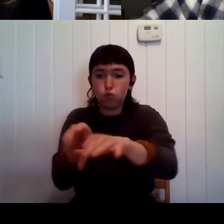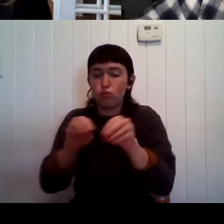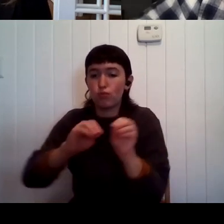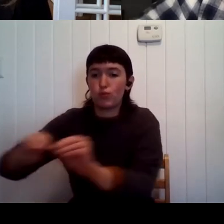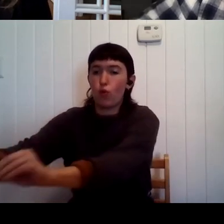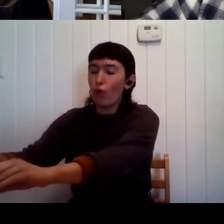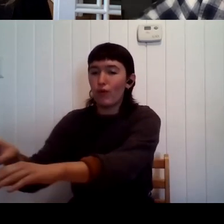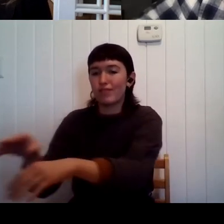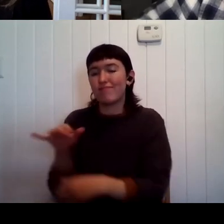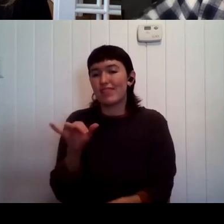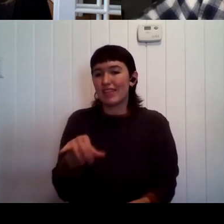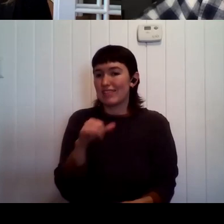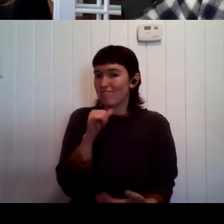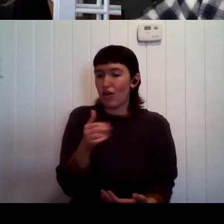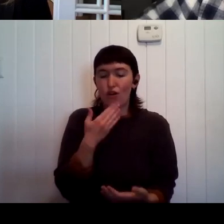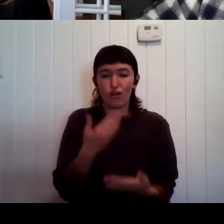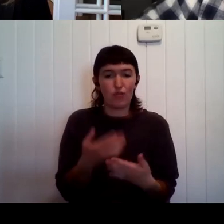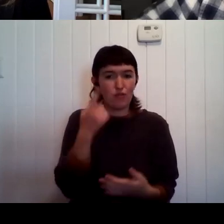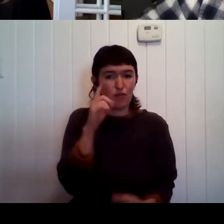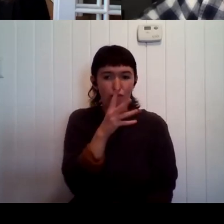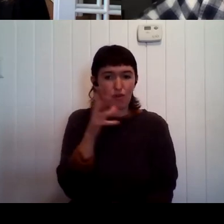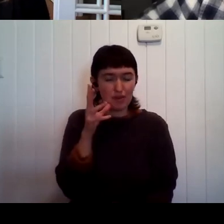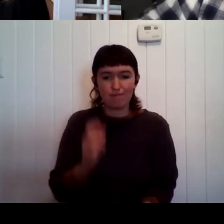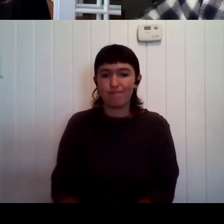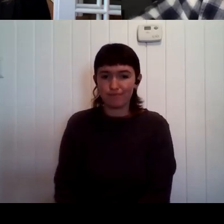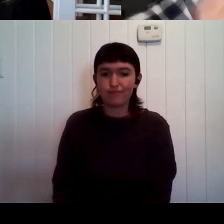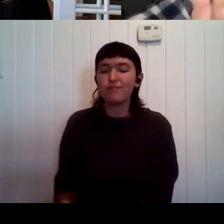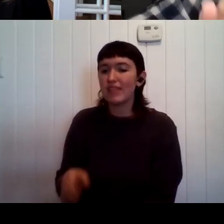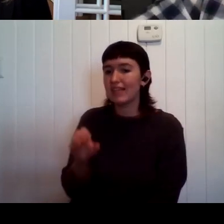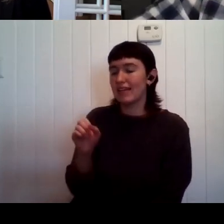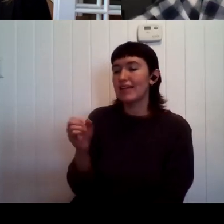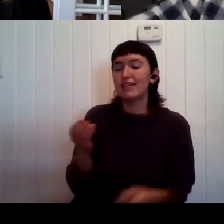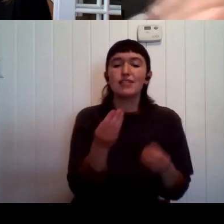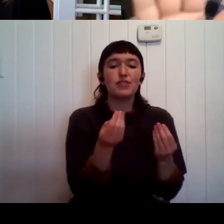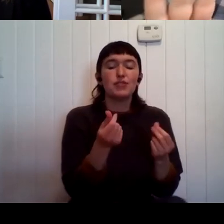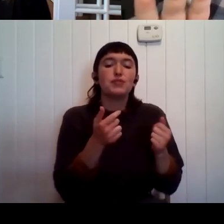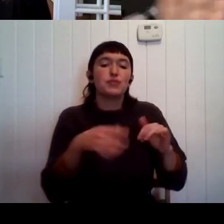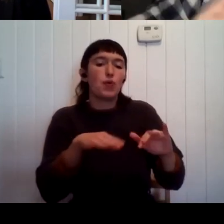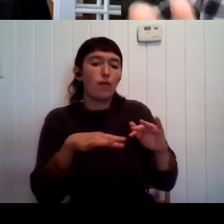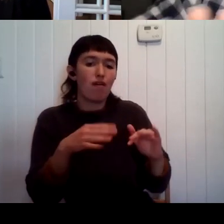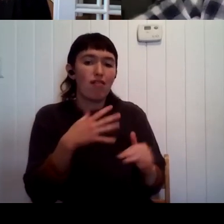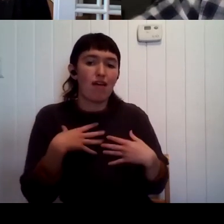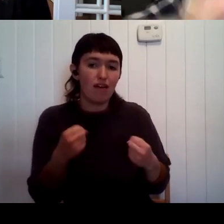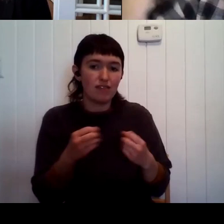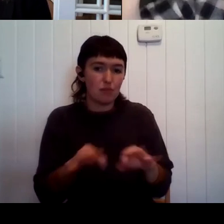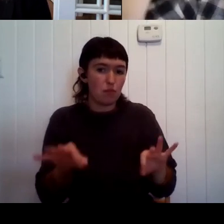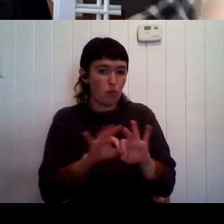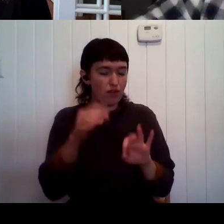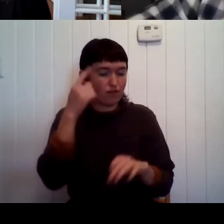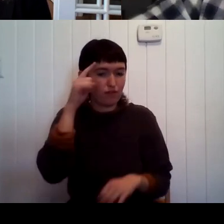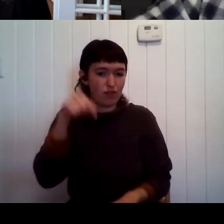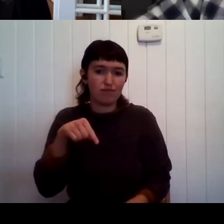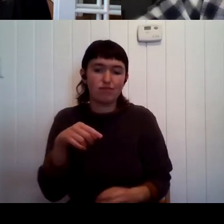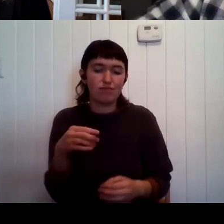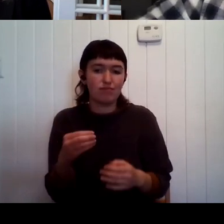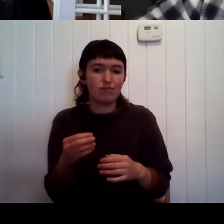so important for sure. For the wellness on this planet. If you're interested, I think any student here could watch that